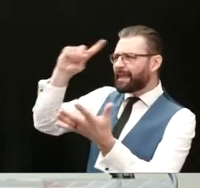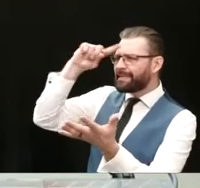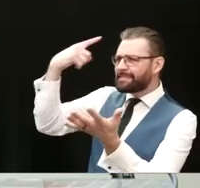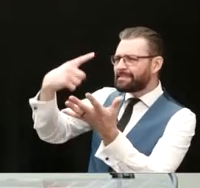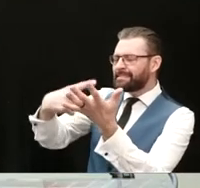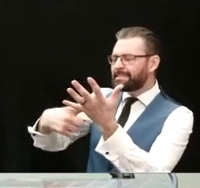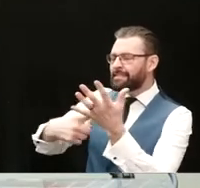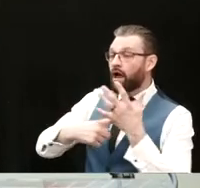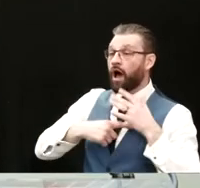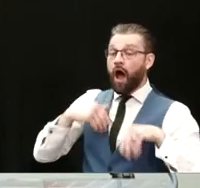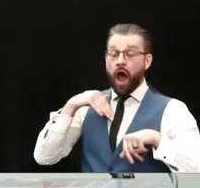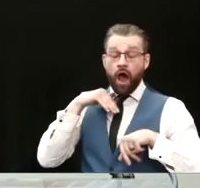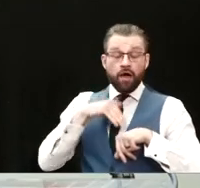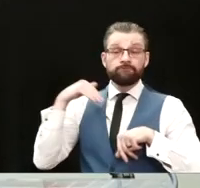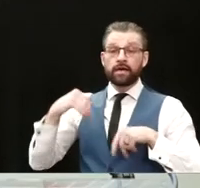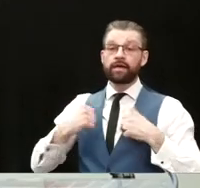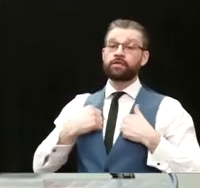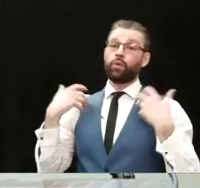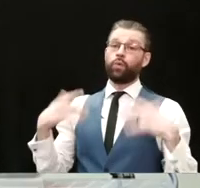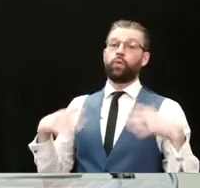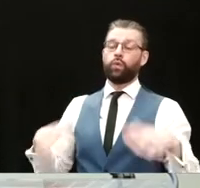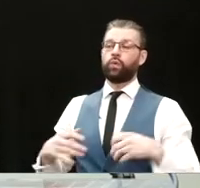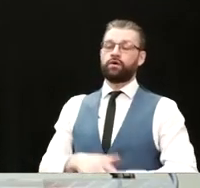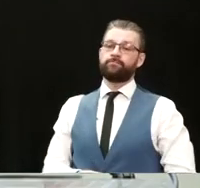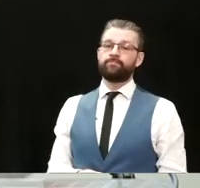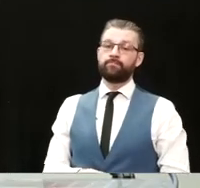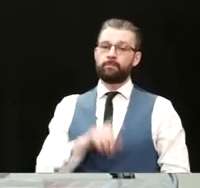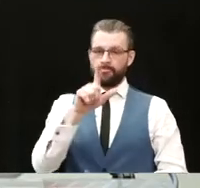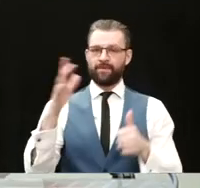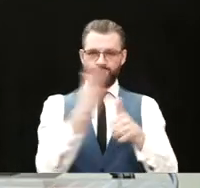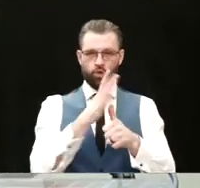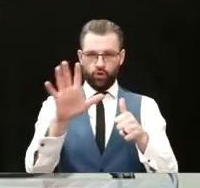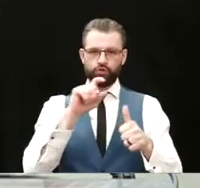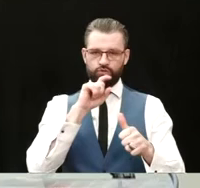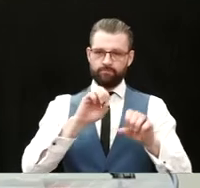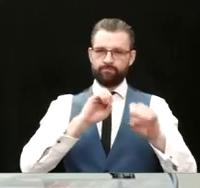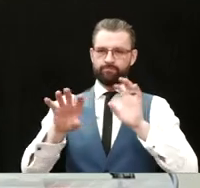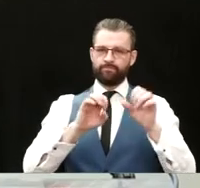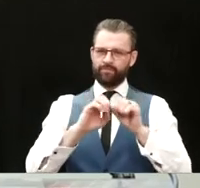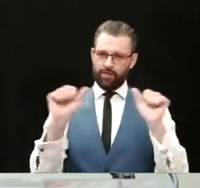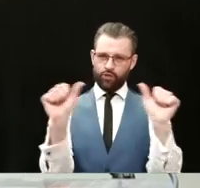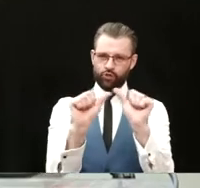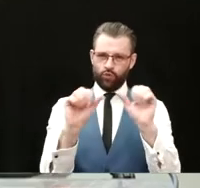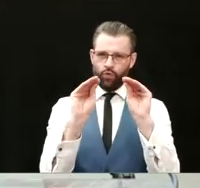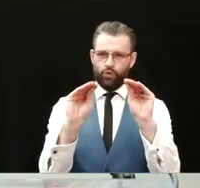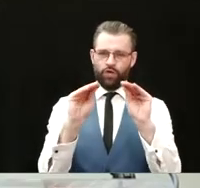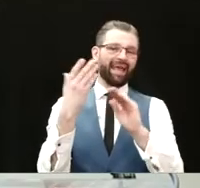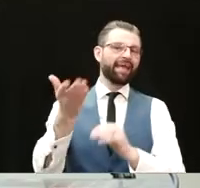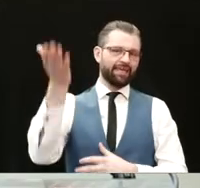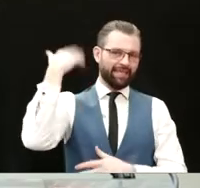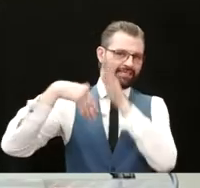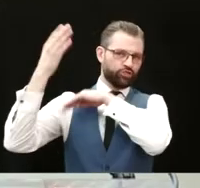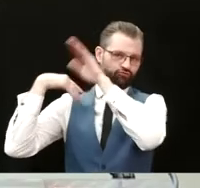an extraordinary impact. But first, a short lesson of history.